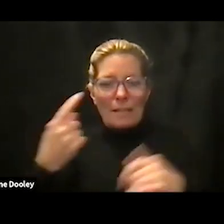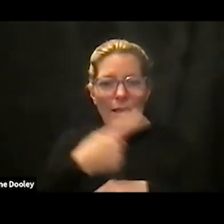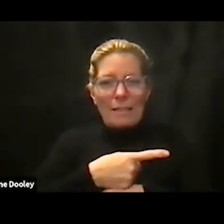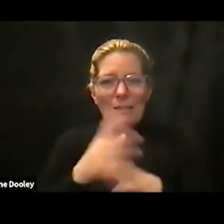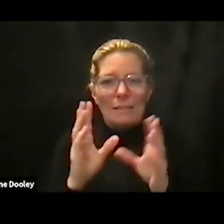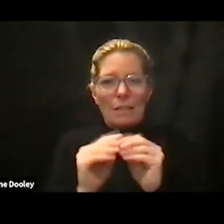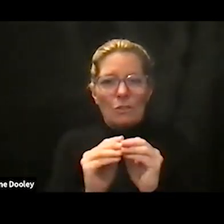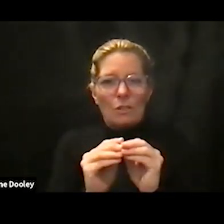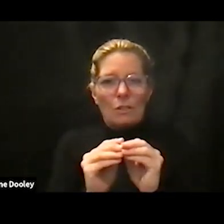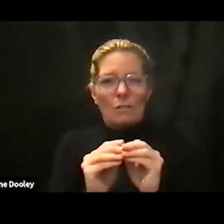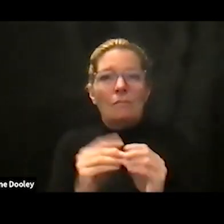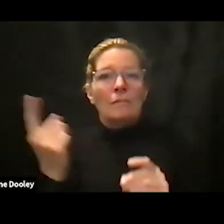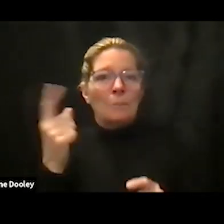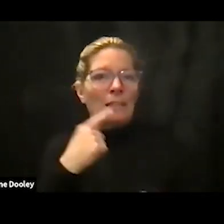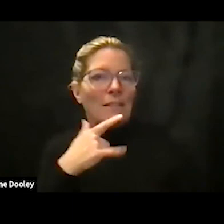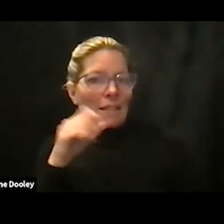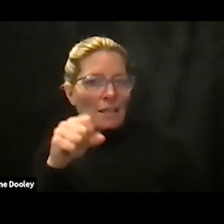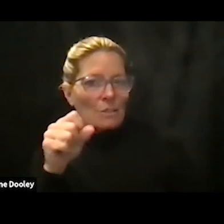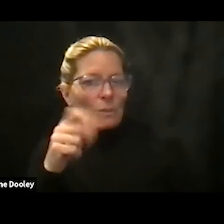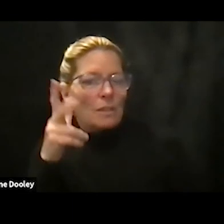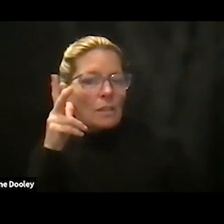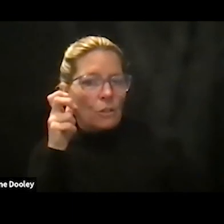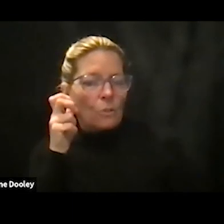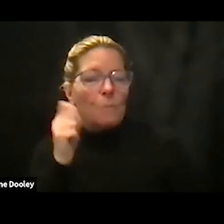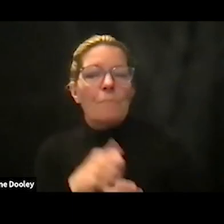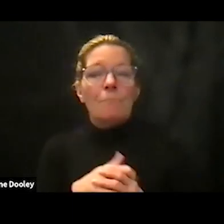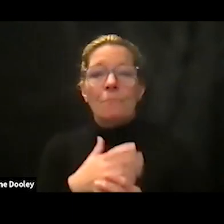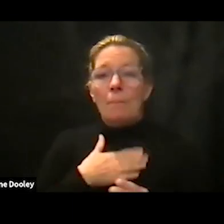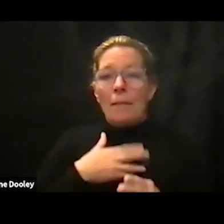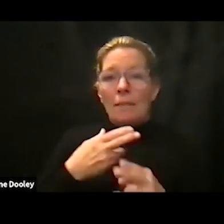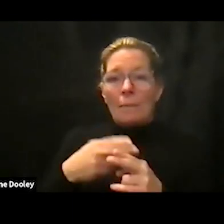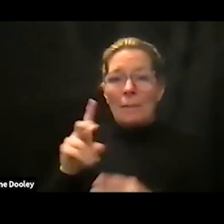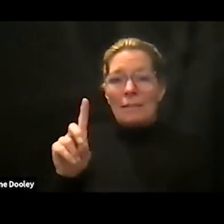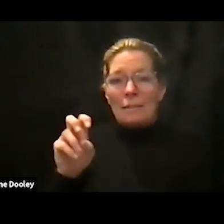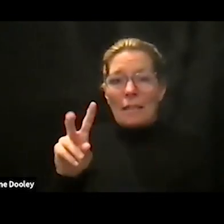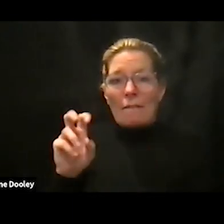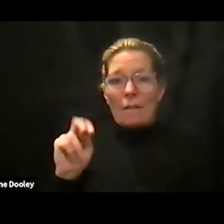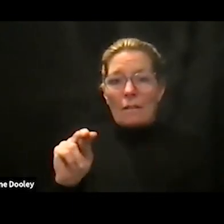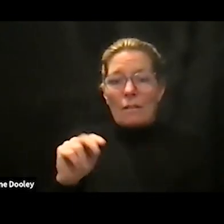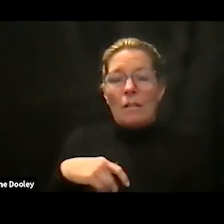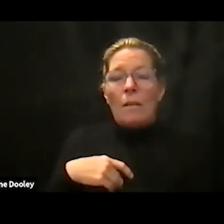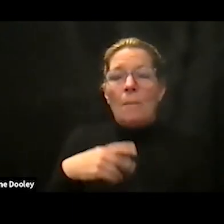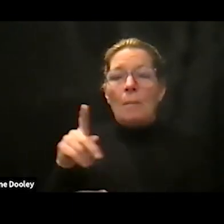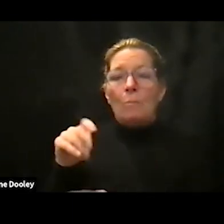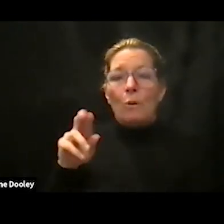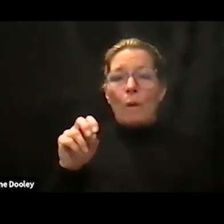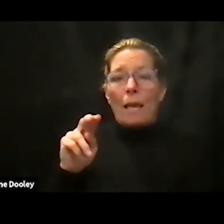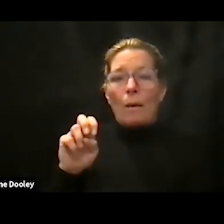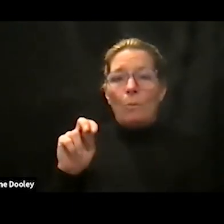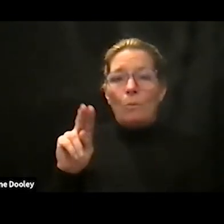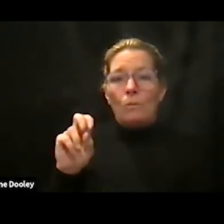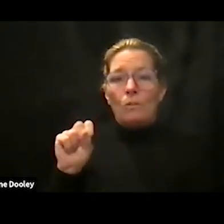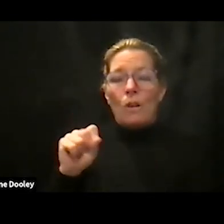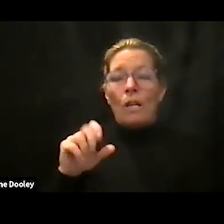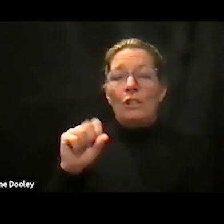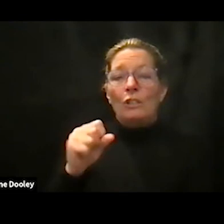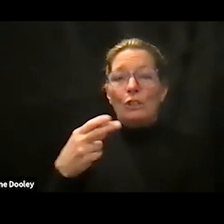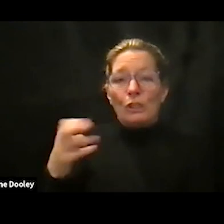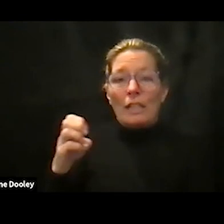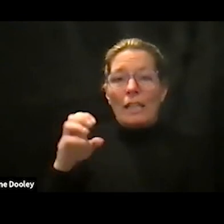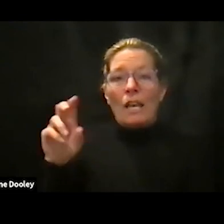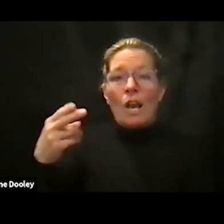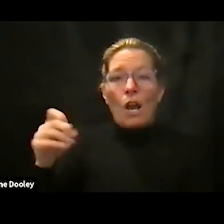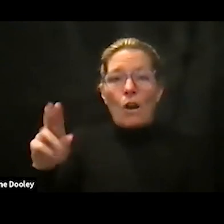can hear you. Okay, great. My name is Devin and my pronouns are she, her. I'm calling in today from